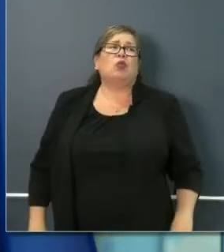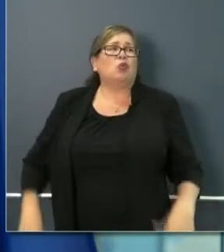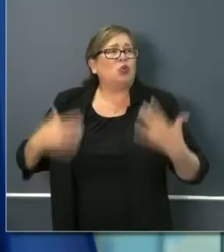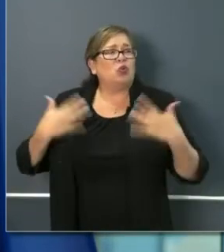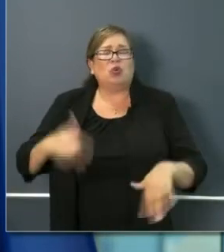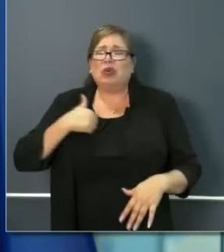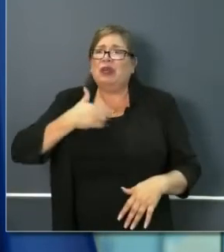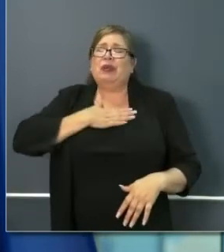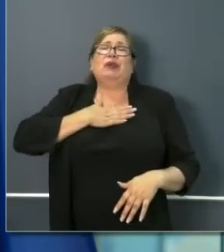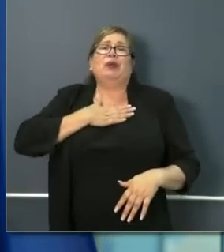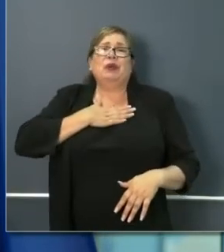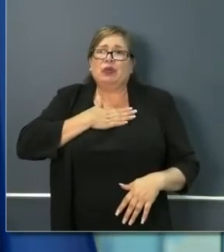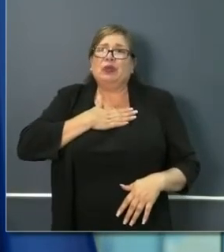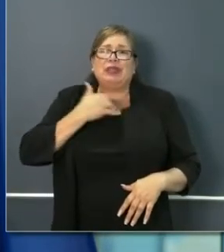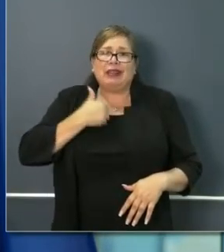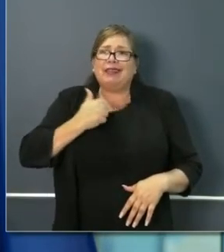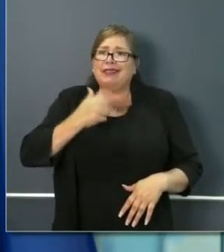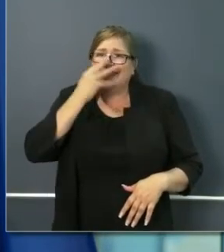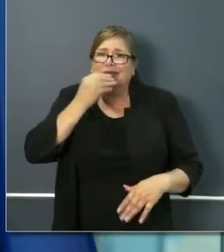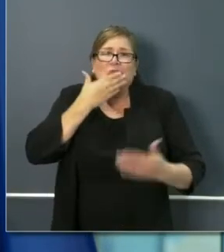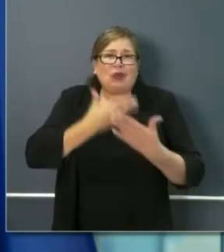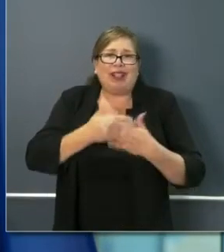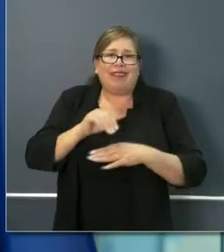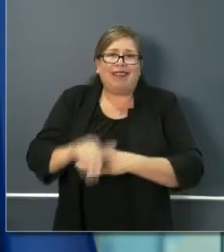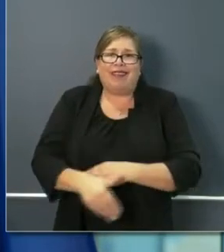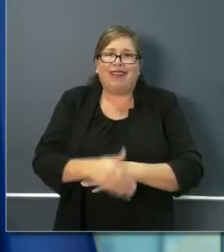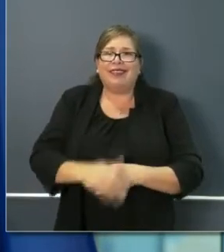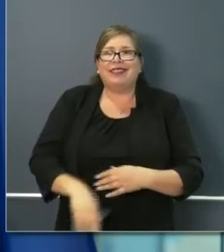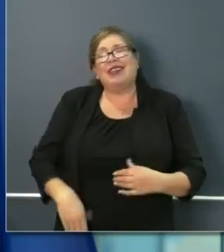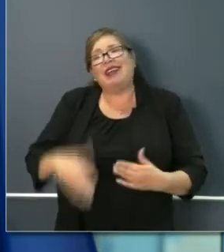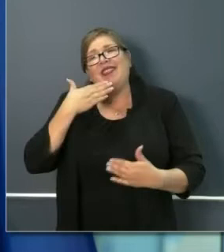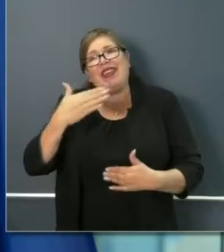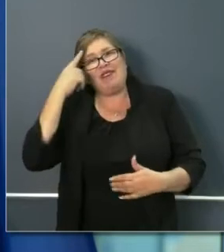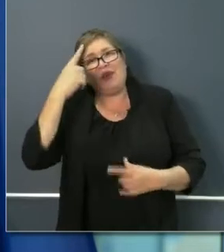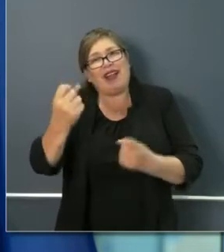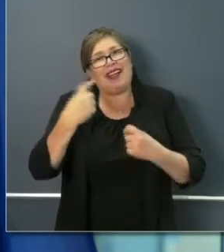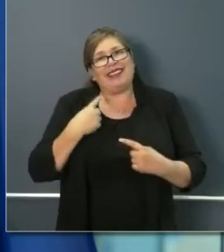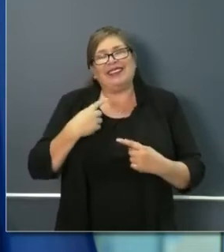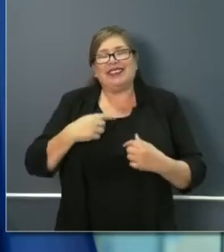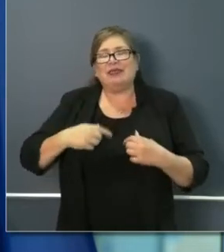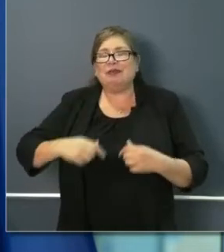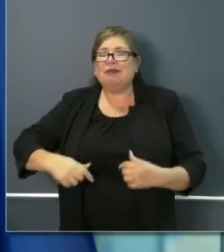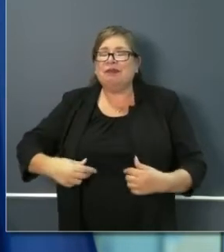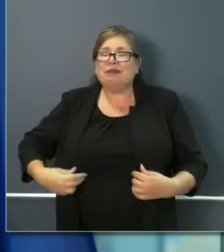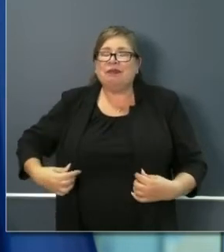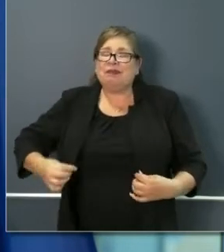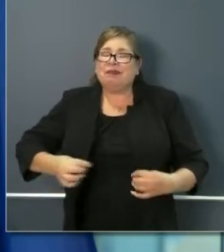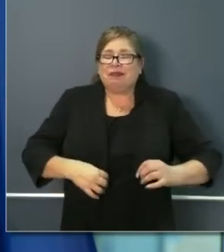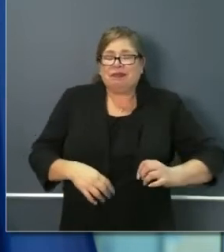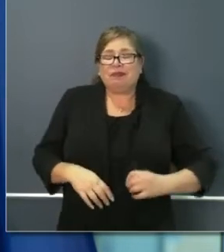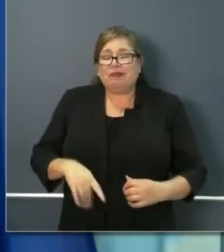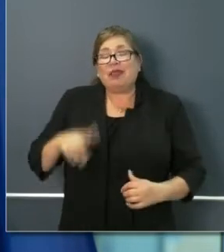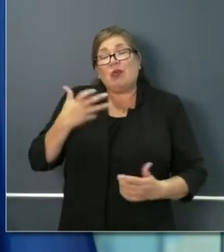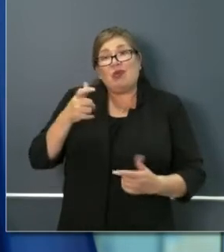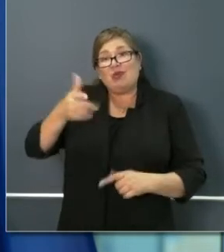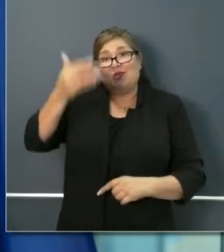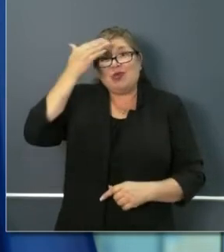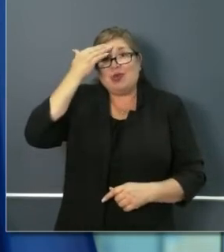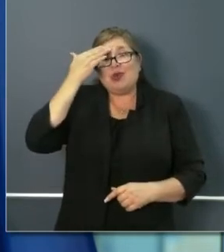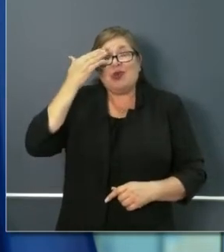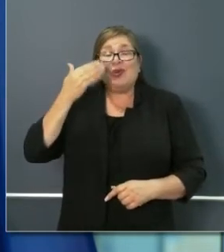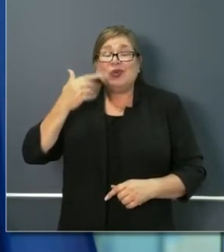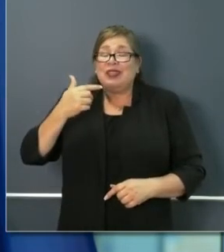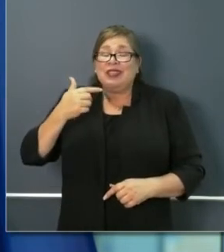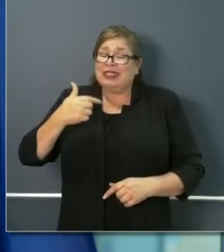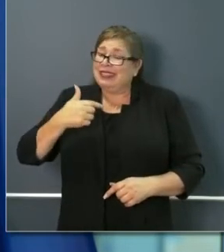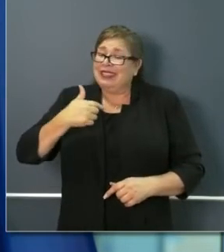at night. And so thanks for asking. No one asked that question. I appreciate it. But no, when you have the privilege that I